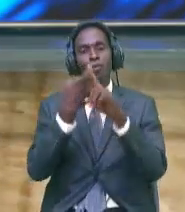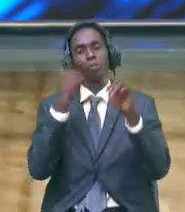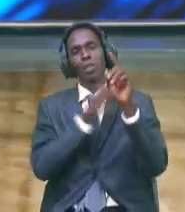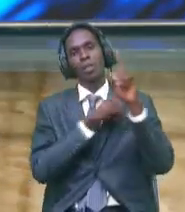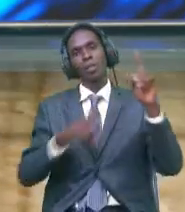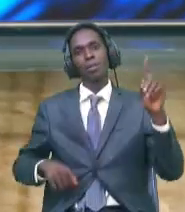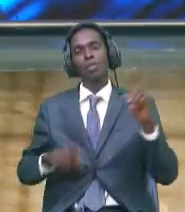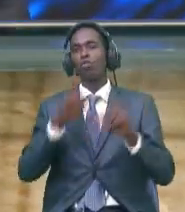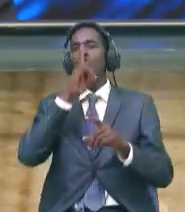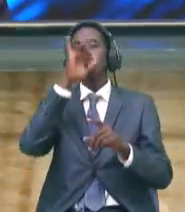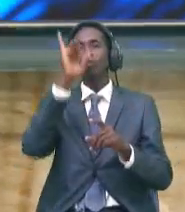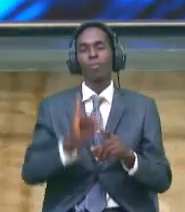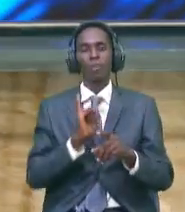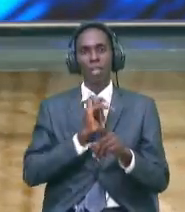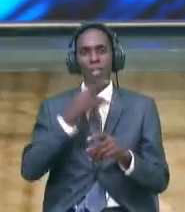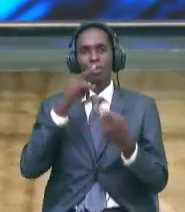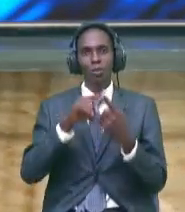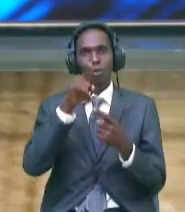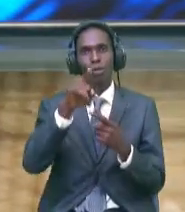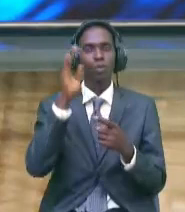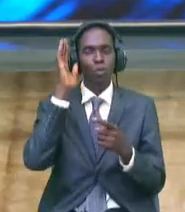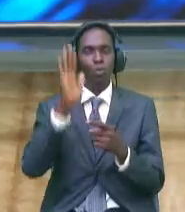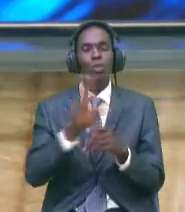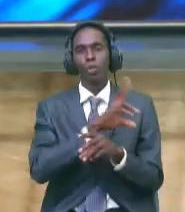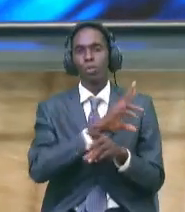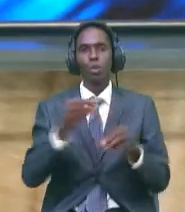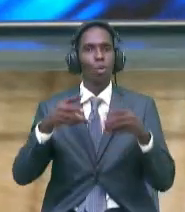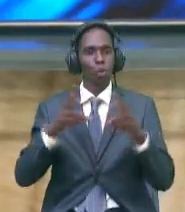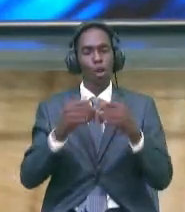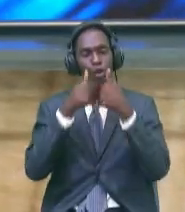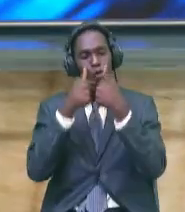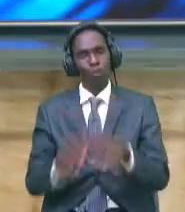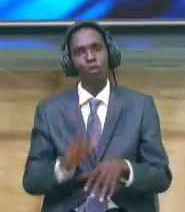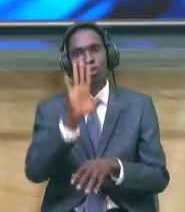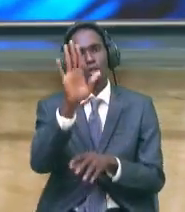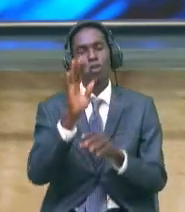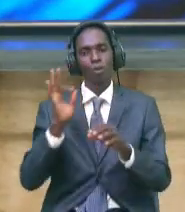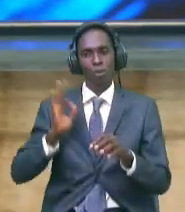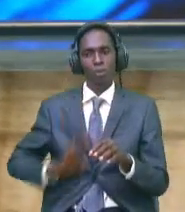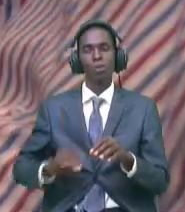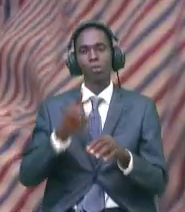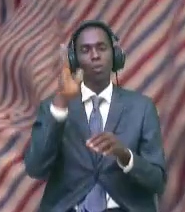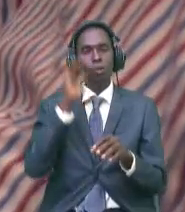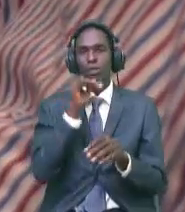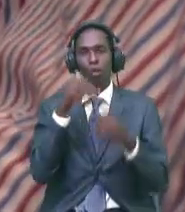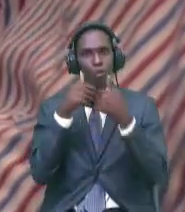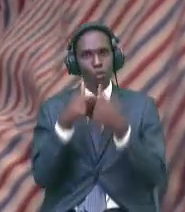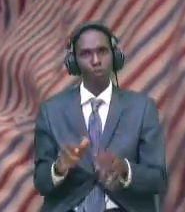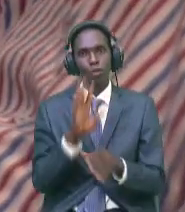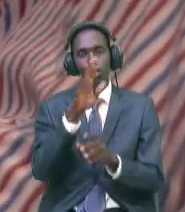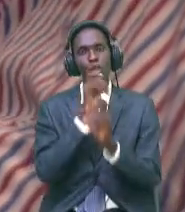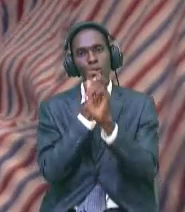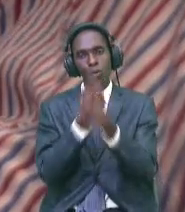say unto you, he shall in no wise lose his reward. You will not lose your reward here